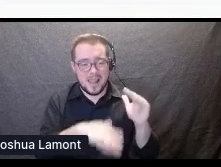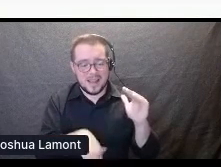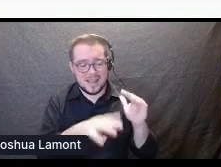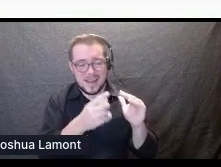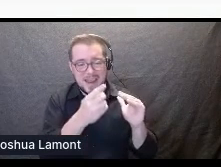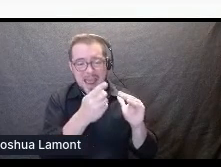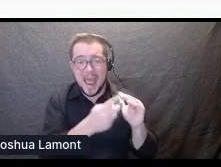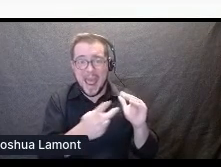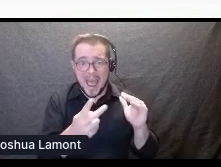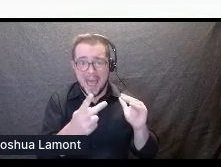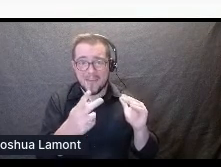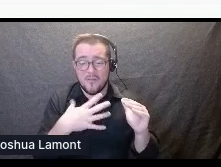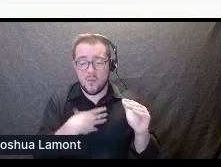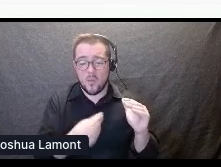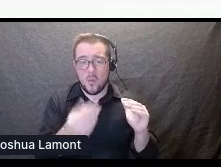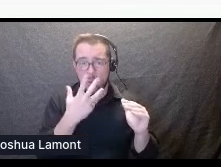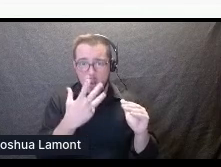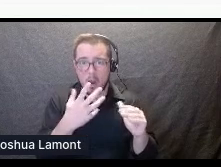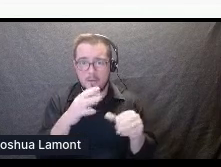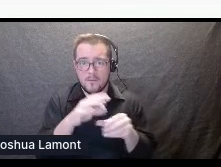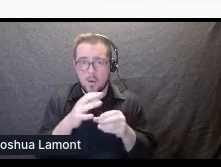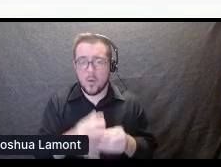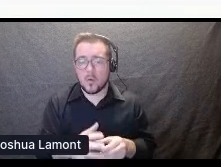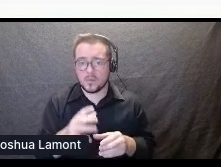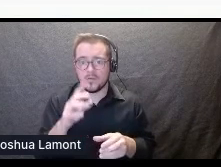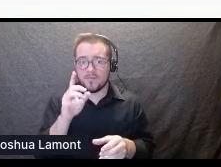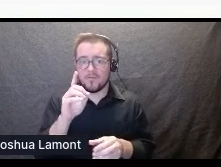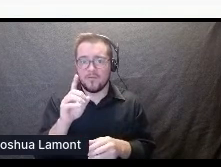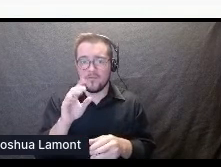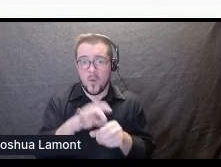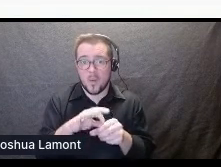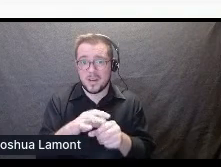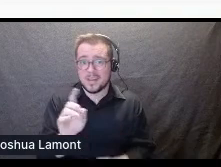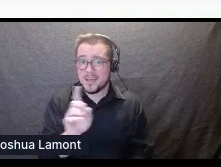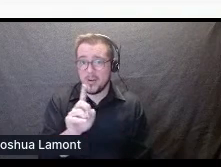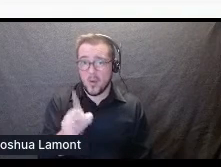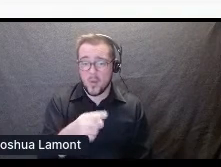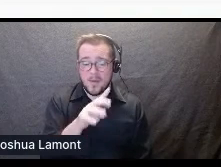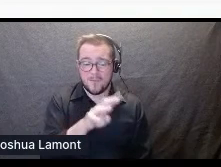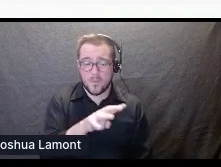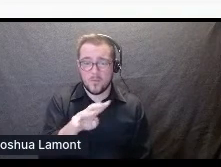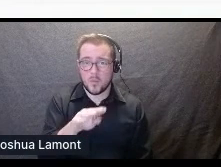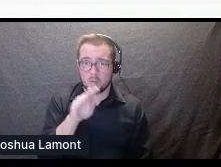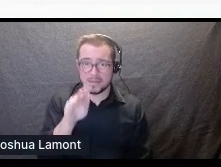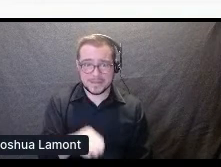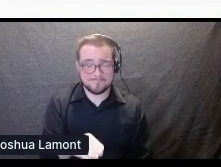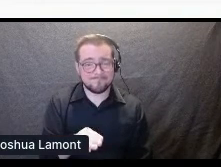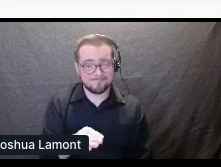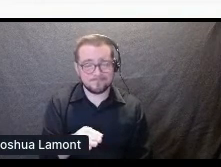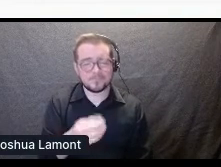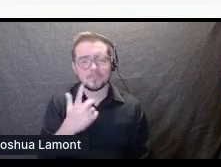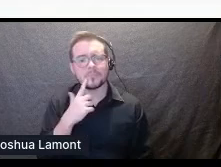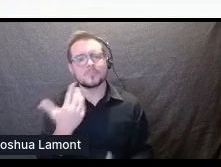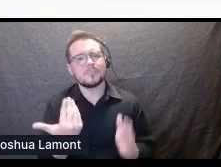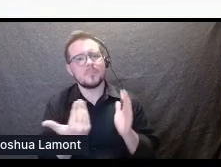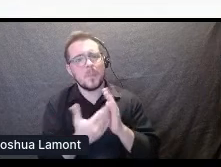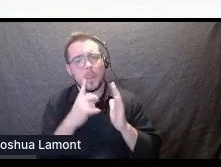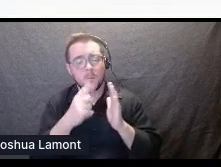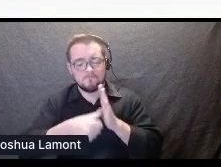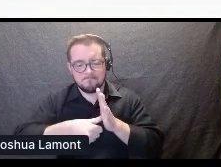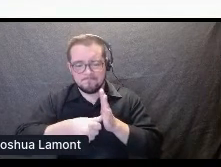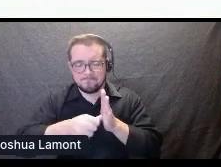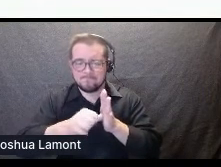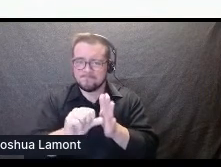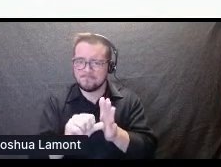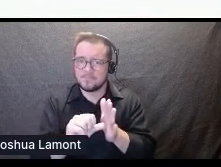in 2018, only 44%. So again, we bring this up really to emphasize that when